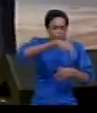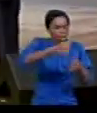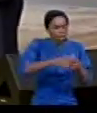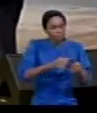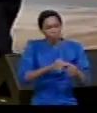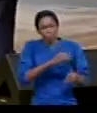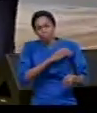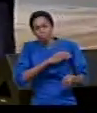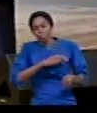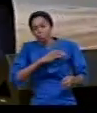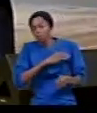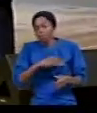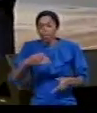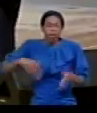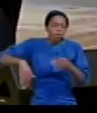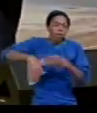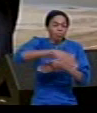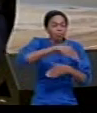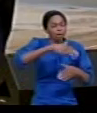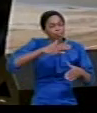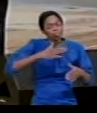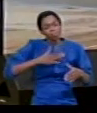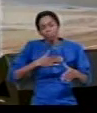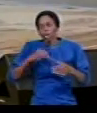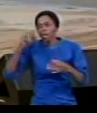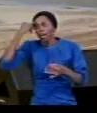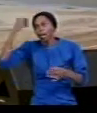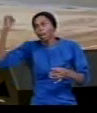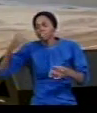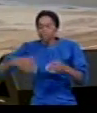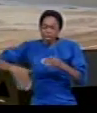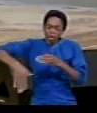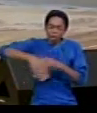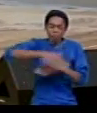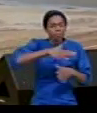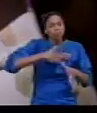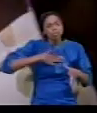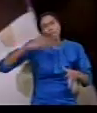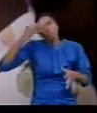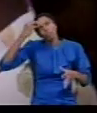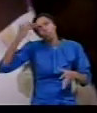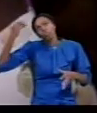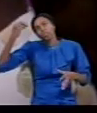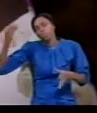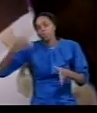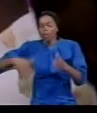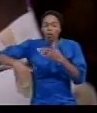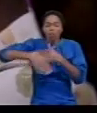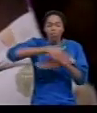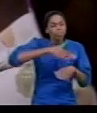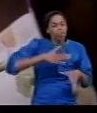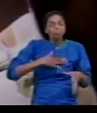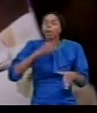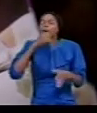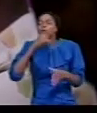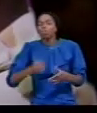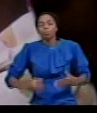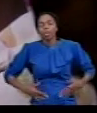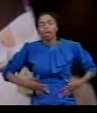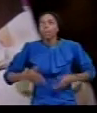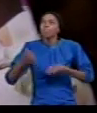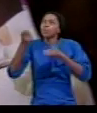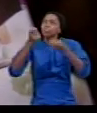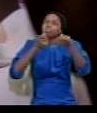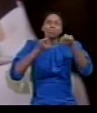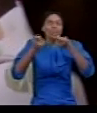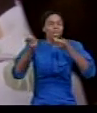my behavior, over my identity, over my opinion, over the old life. Reign, he